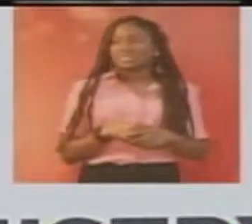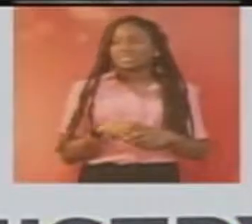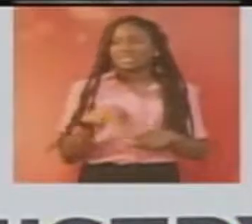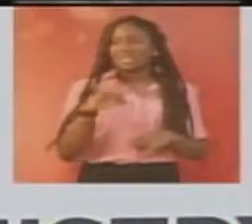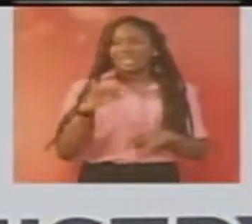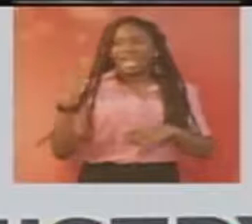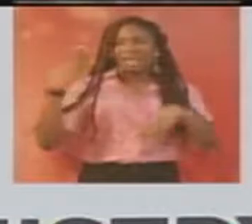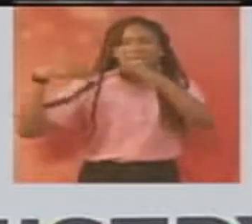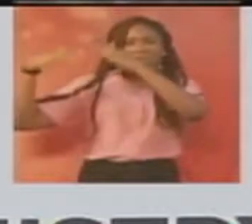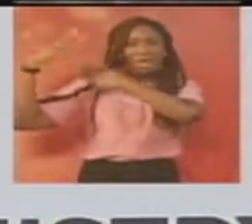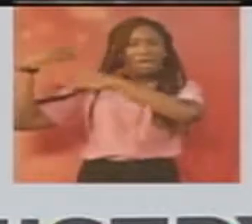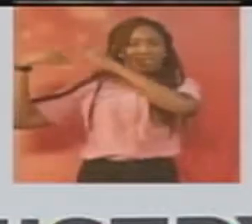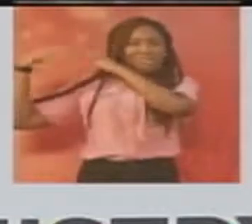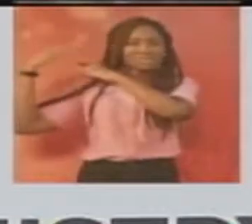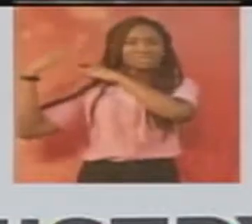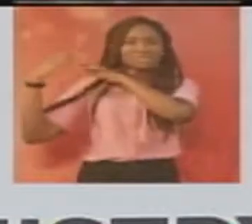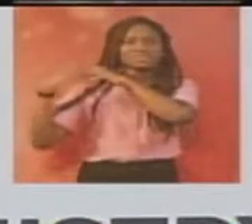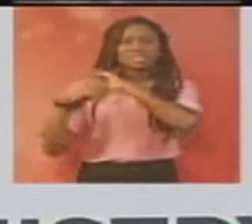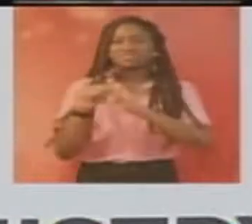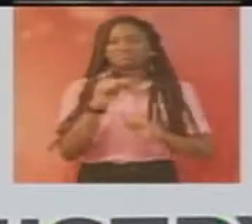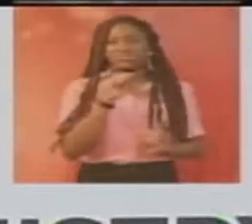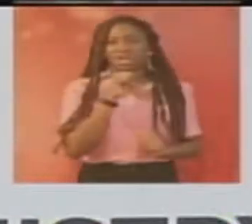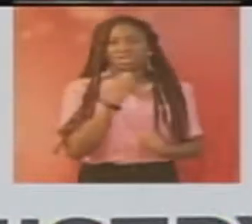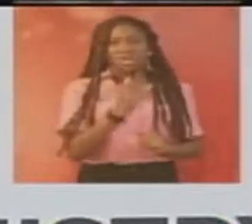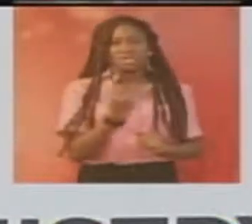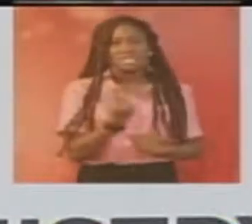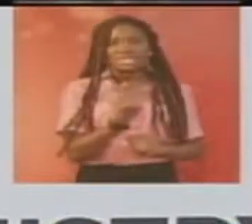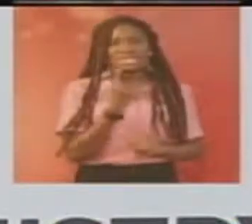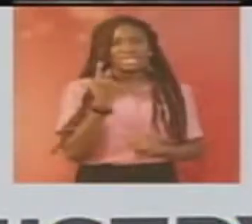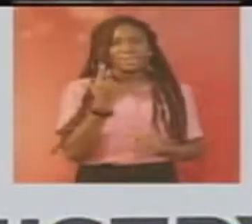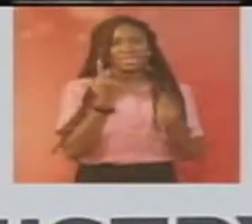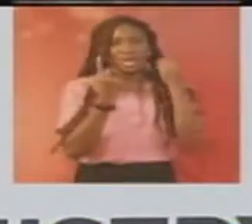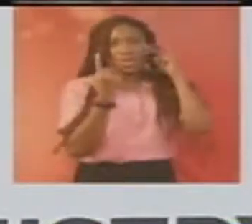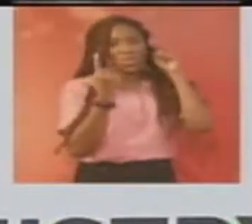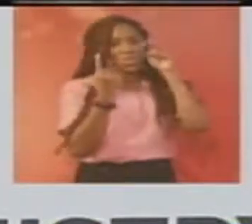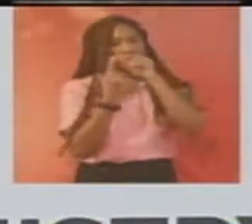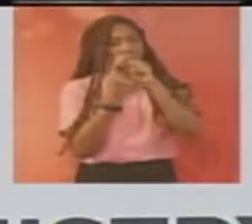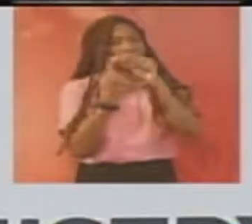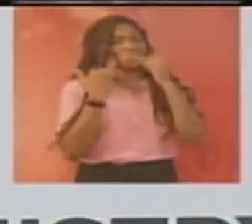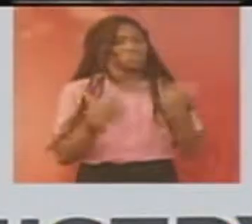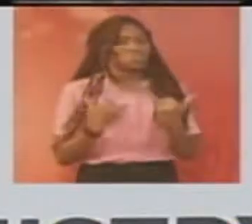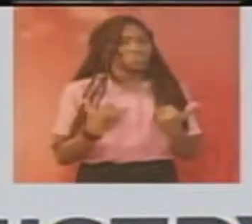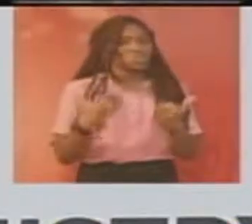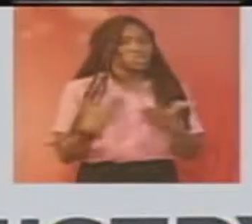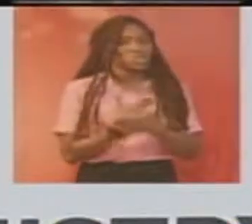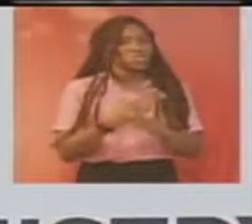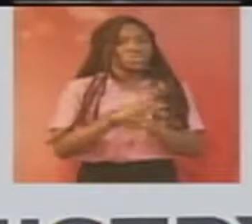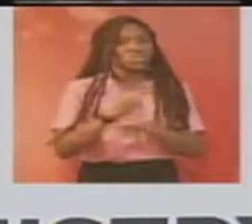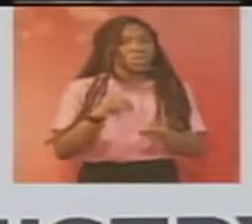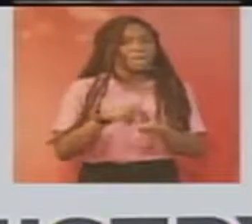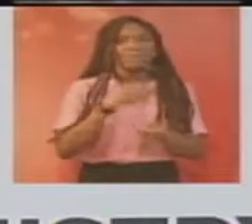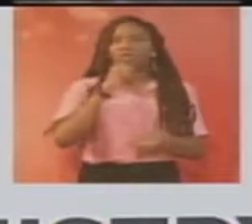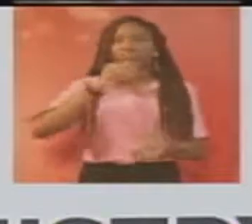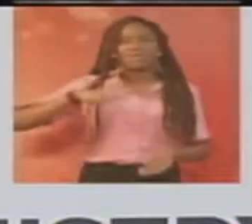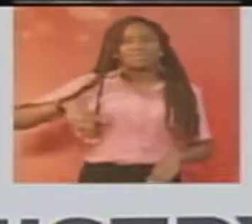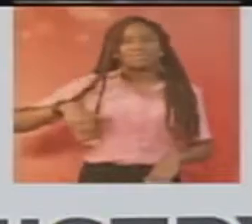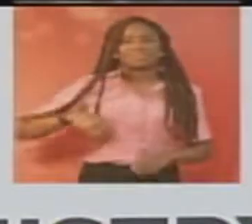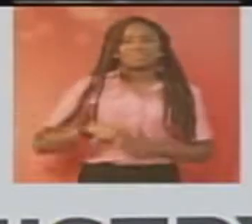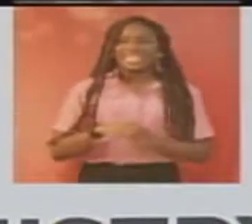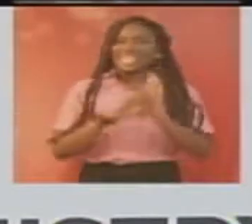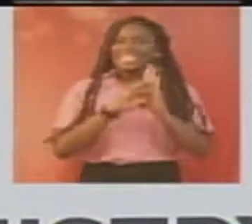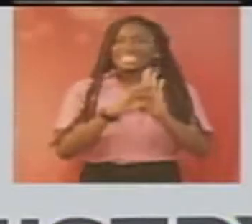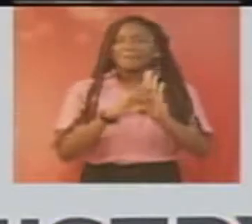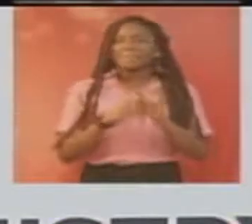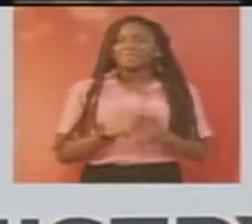direction. That is not something that we are aiming at as part of the new normal. I'll give you an example.